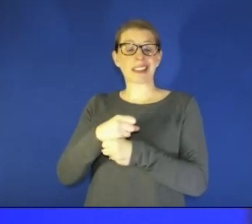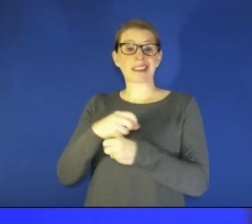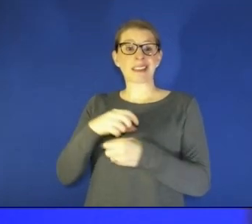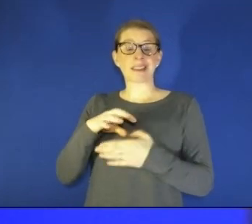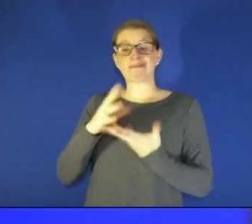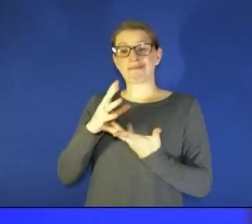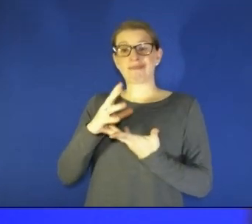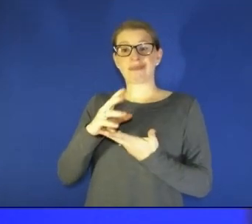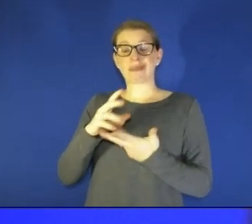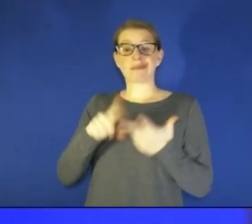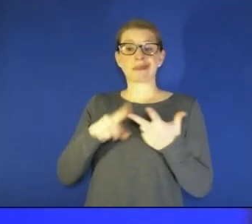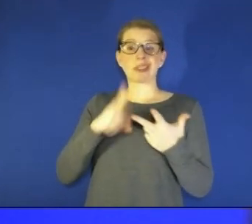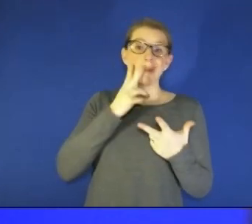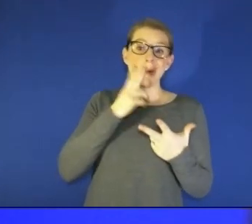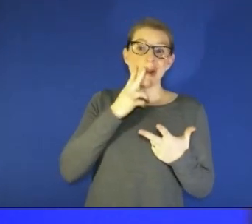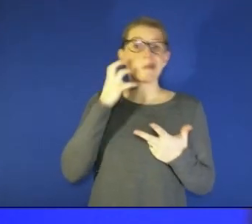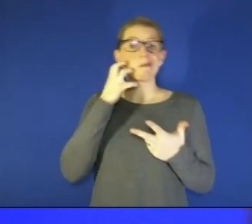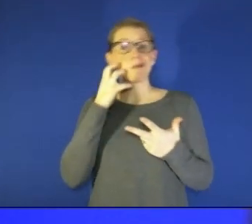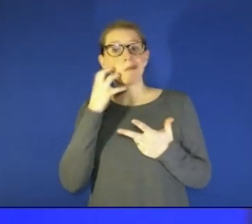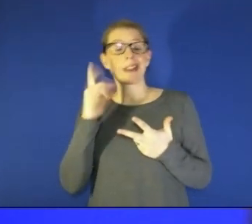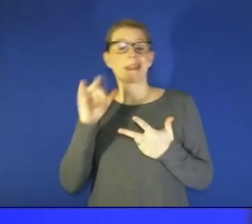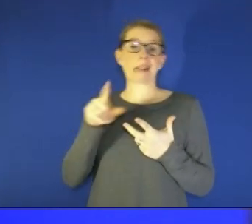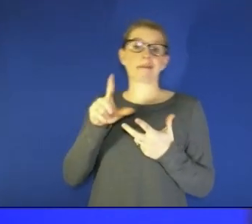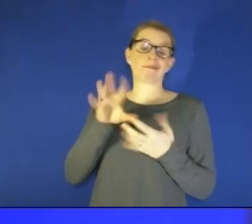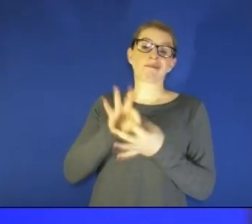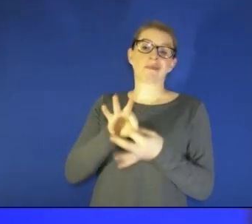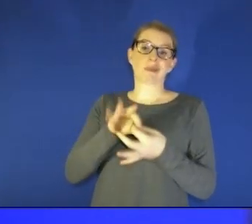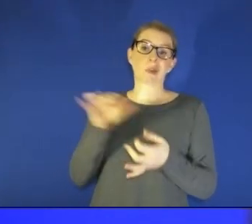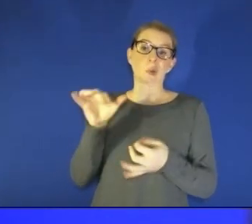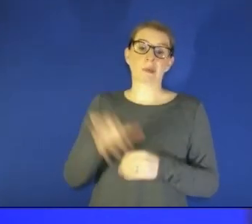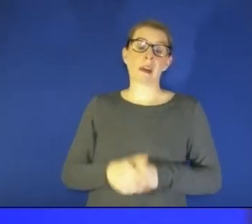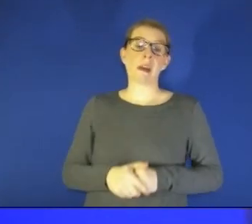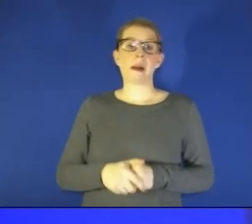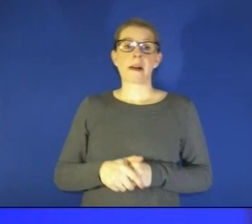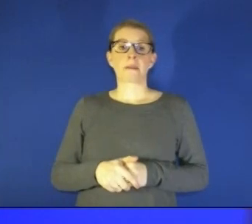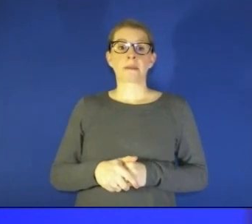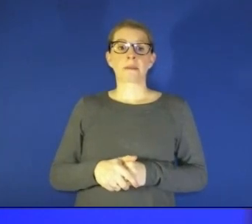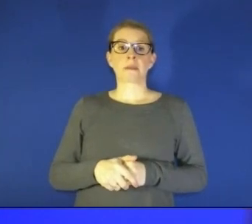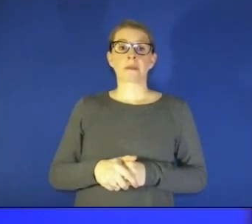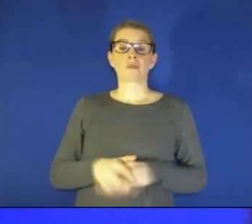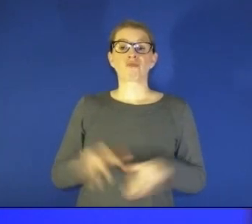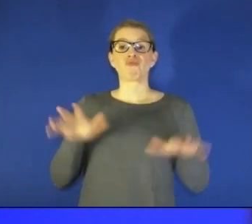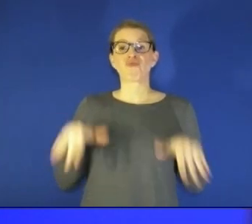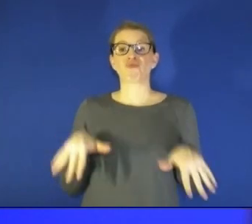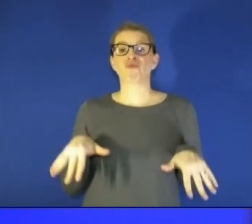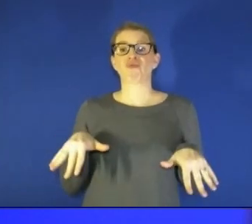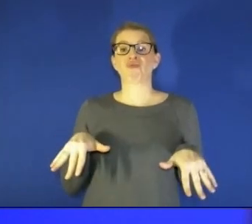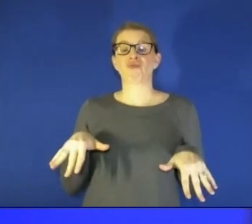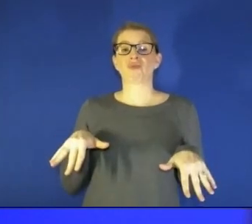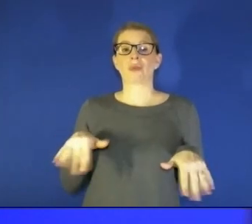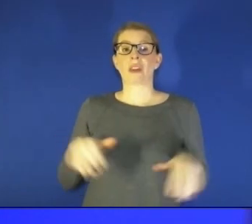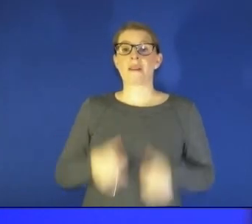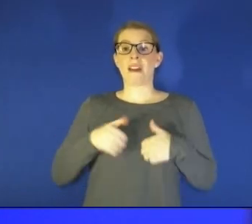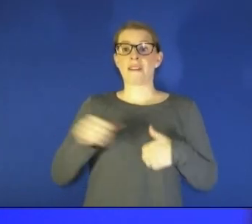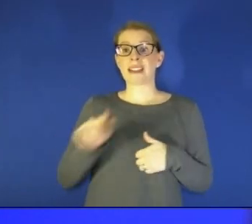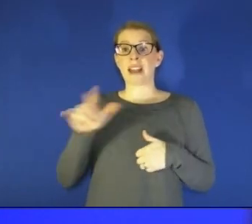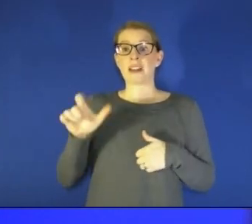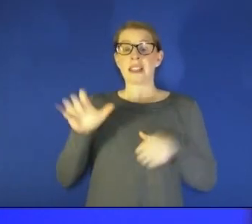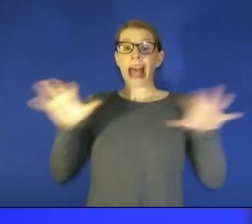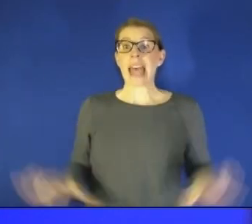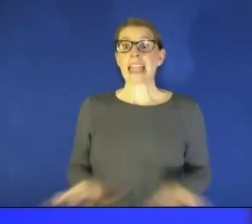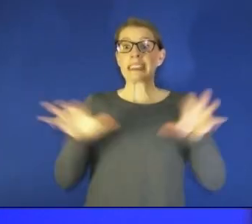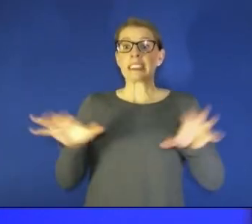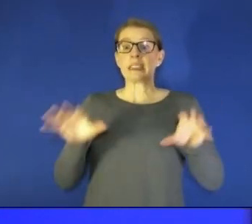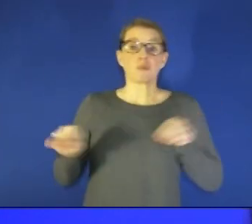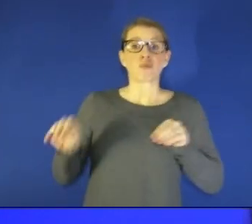smoking, obesity, those things play into it as well. Having a sedentary lifestyle, being active is really important. And